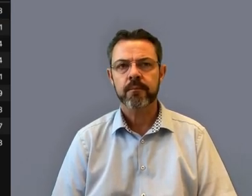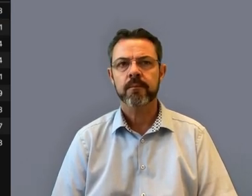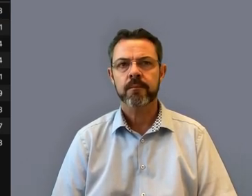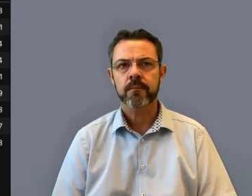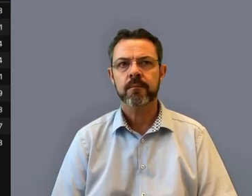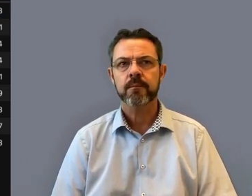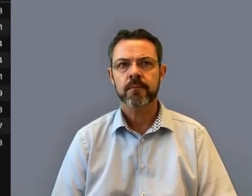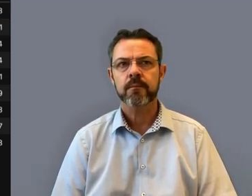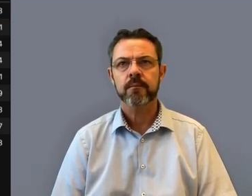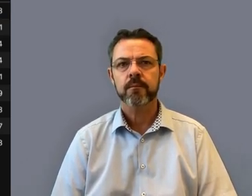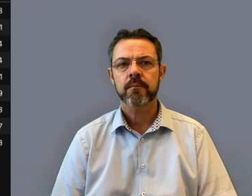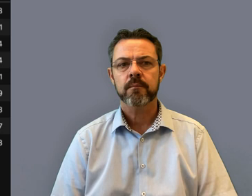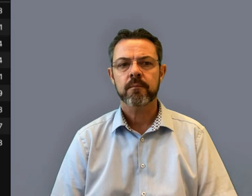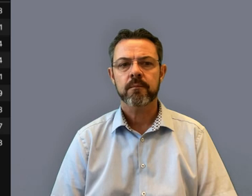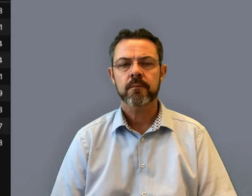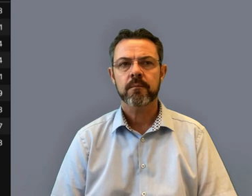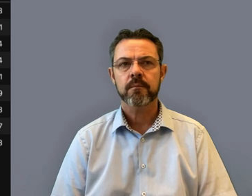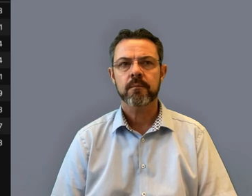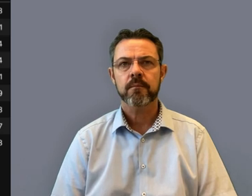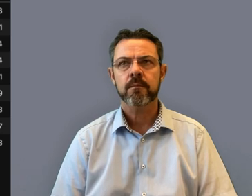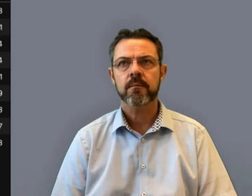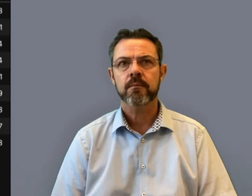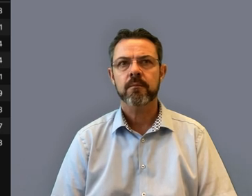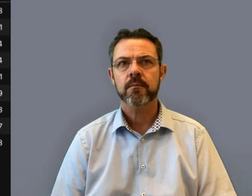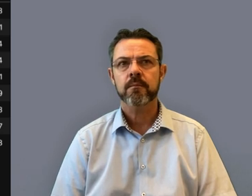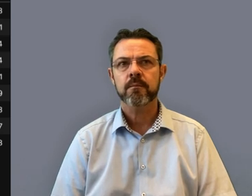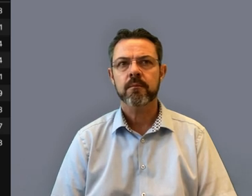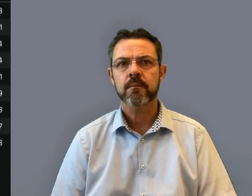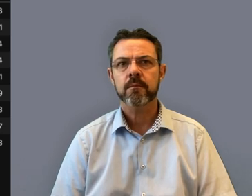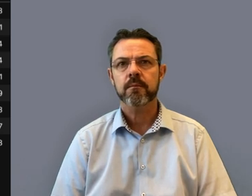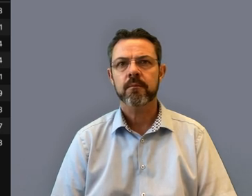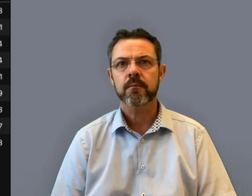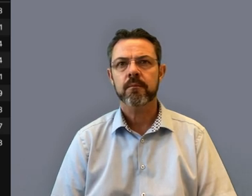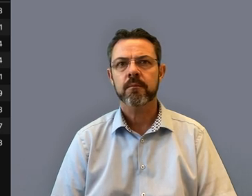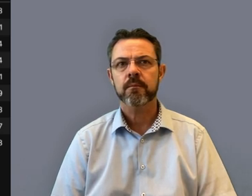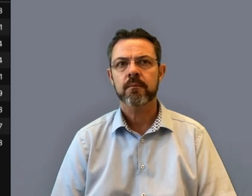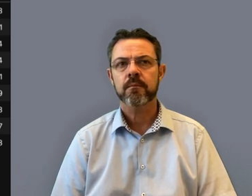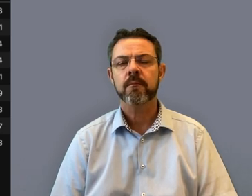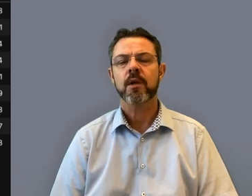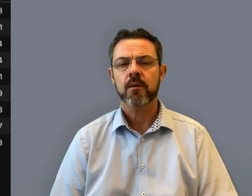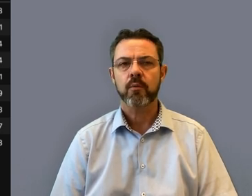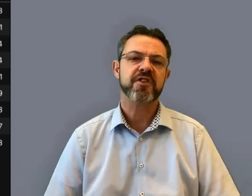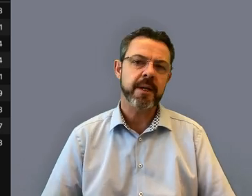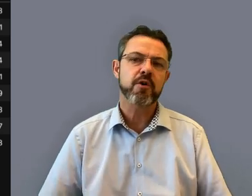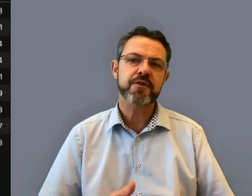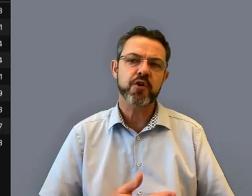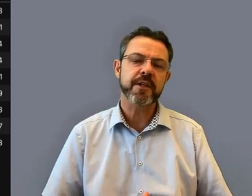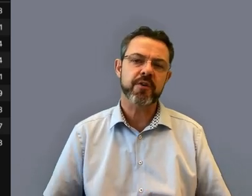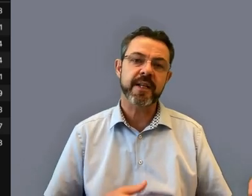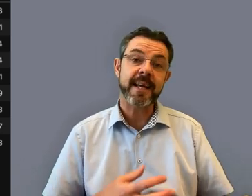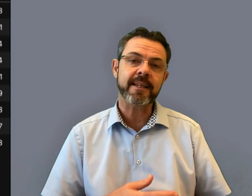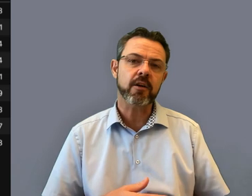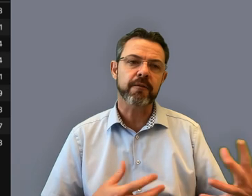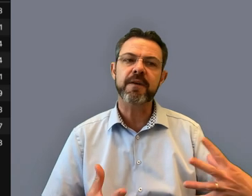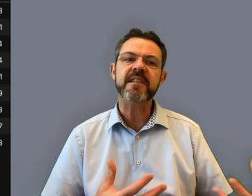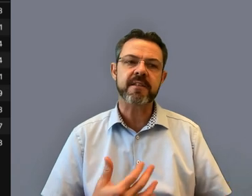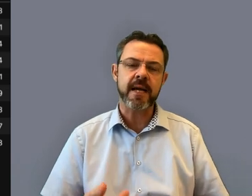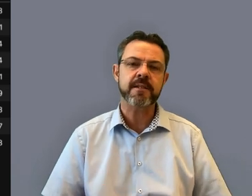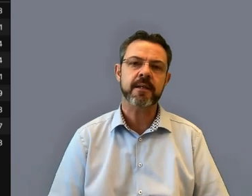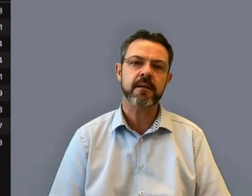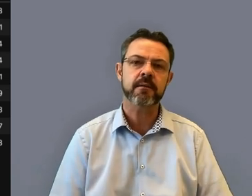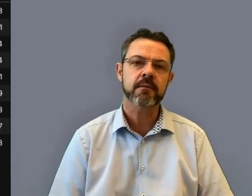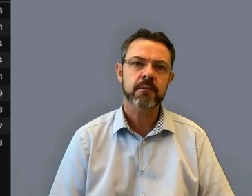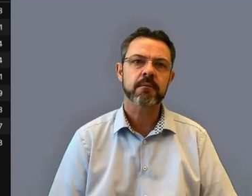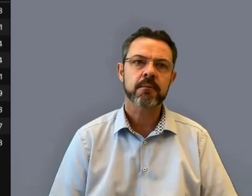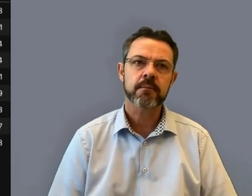different vehicles, smaller vehicles, then maybe they can push down their collection time. Which leads to the tactical fleet